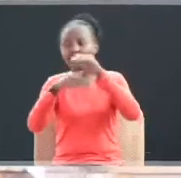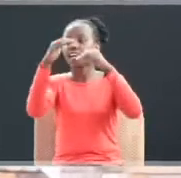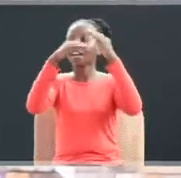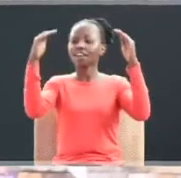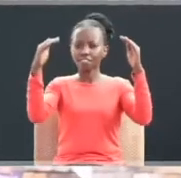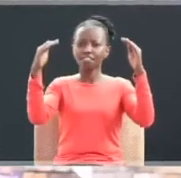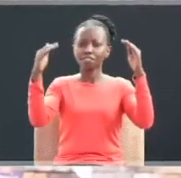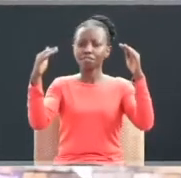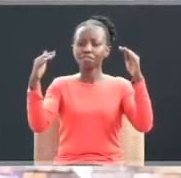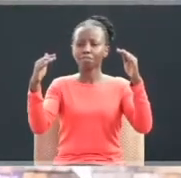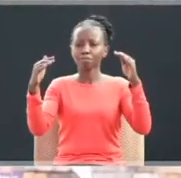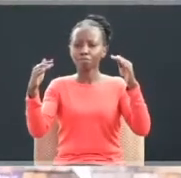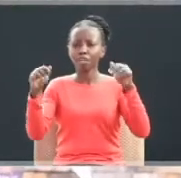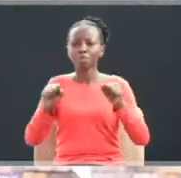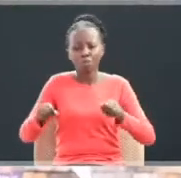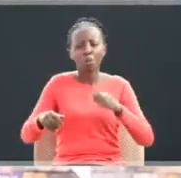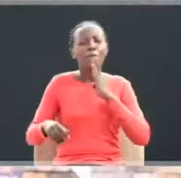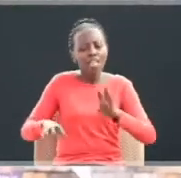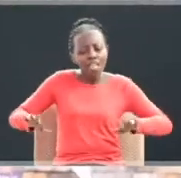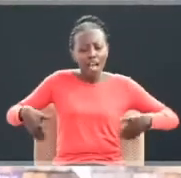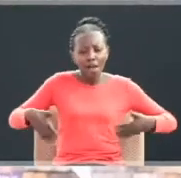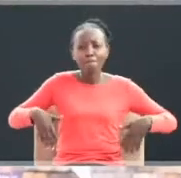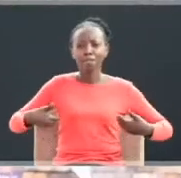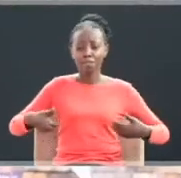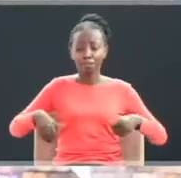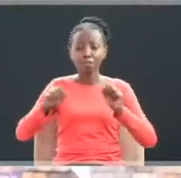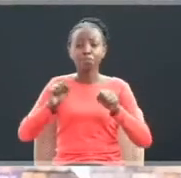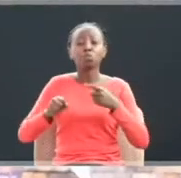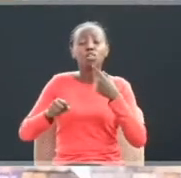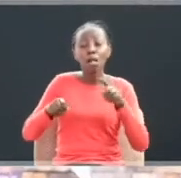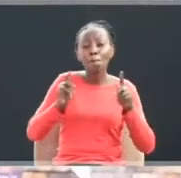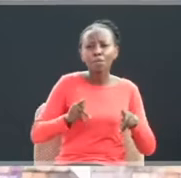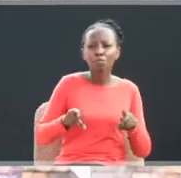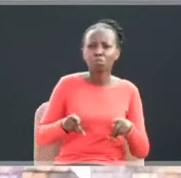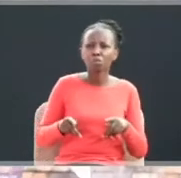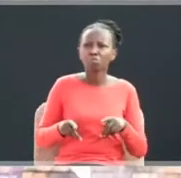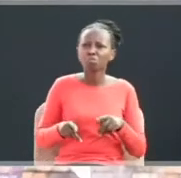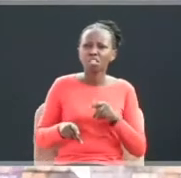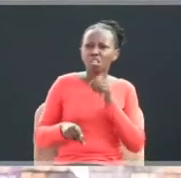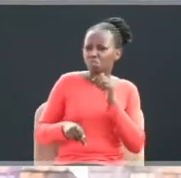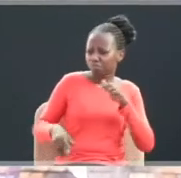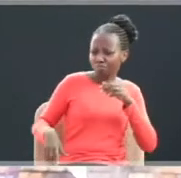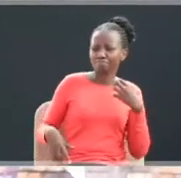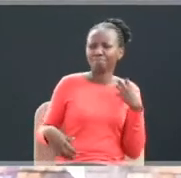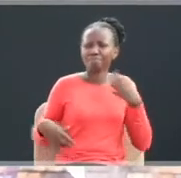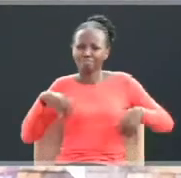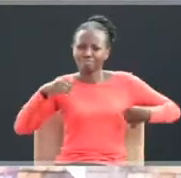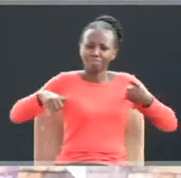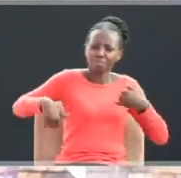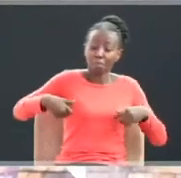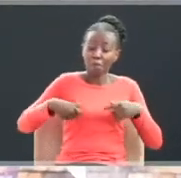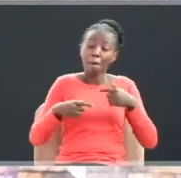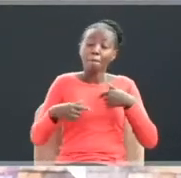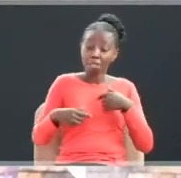You know, you get excited about it. And you can even tell people, wacha kuniringia siku moja. Mimi ni mwana wa mfalme,